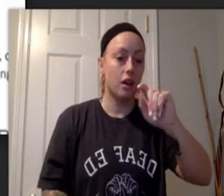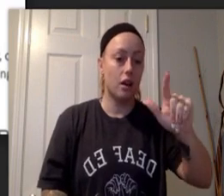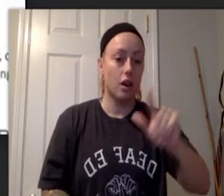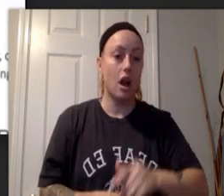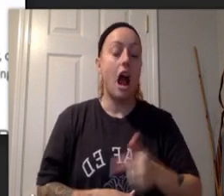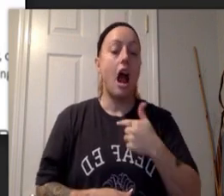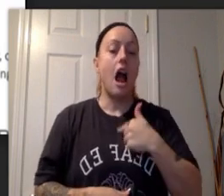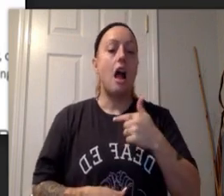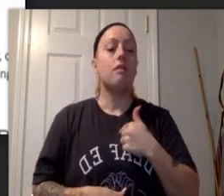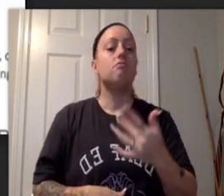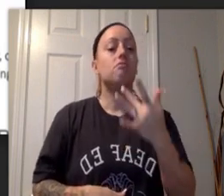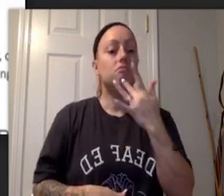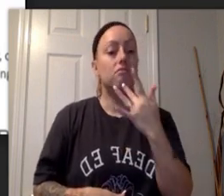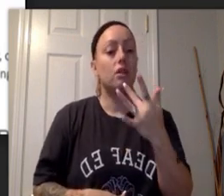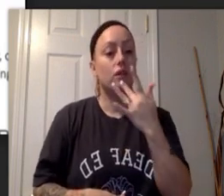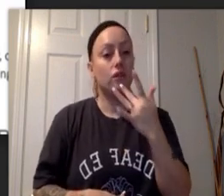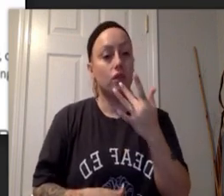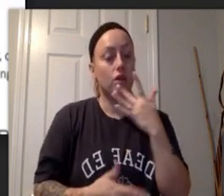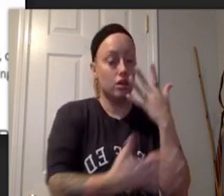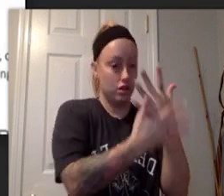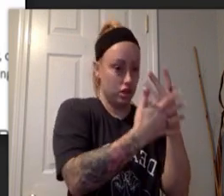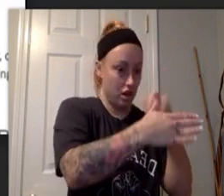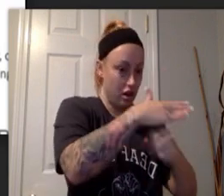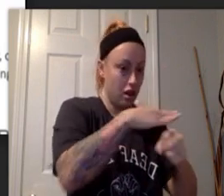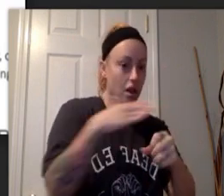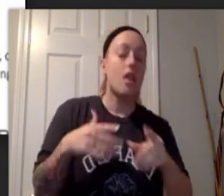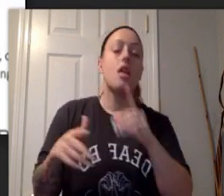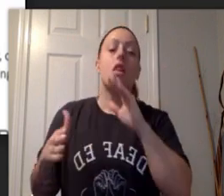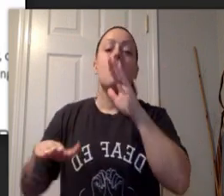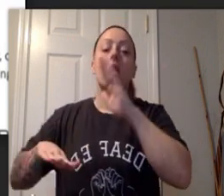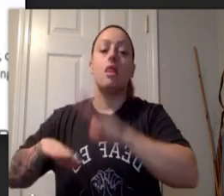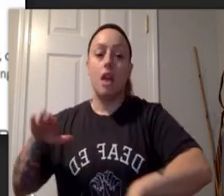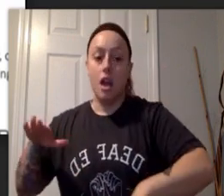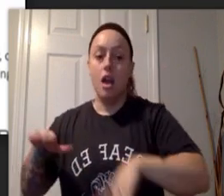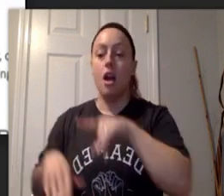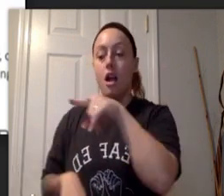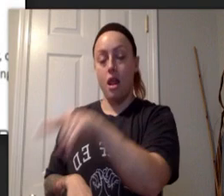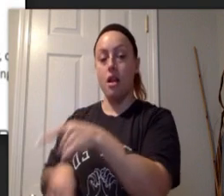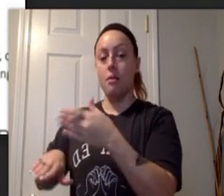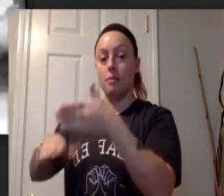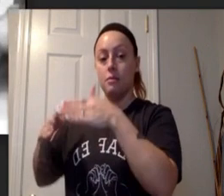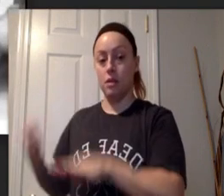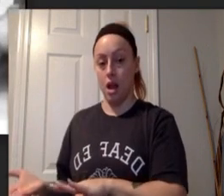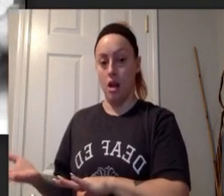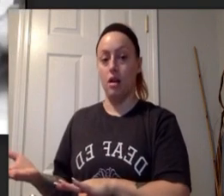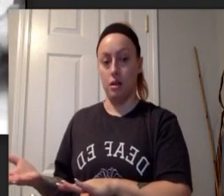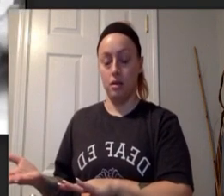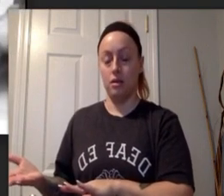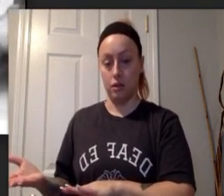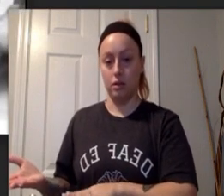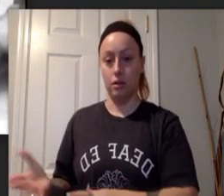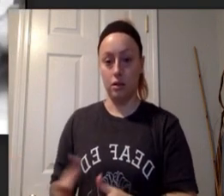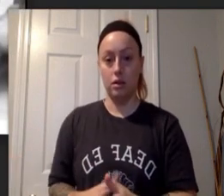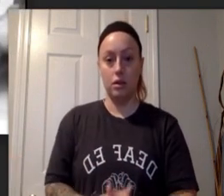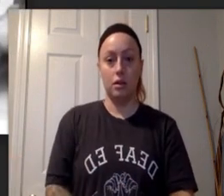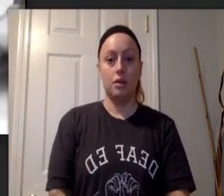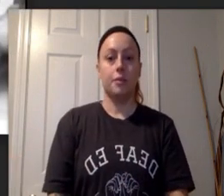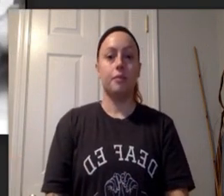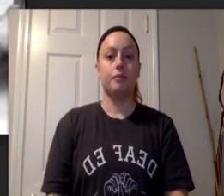would probably rather choose that than know that the person I was trying to help is dead.